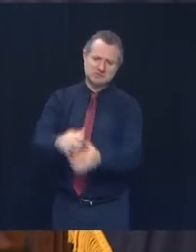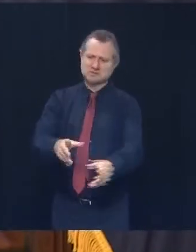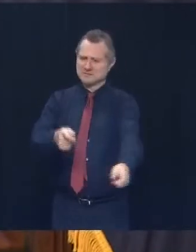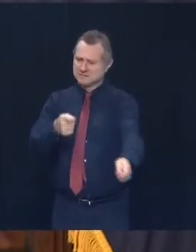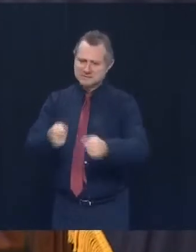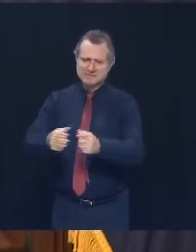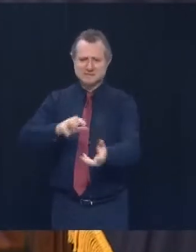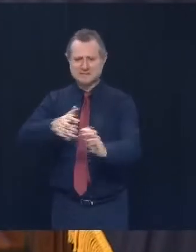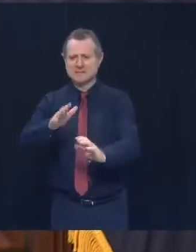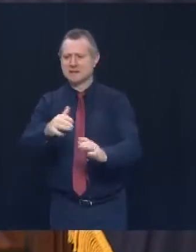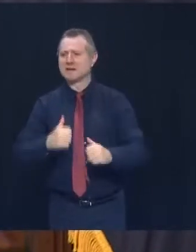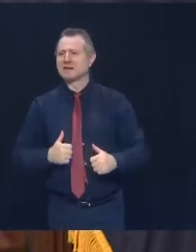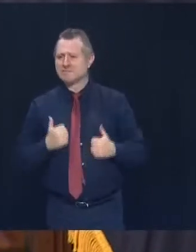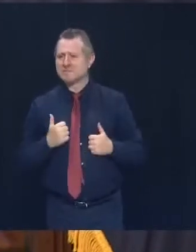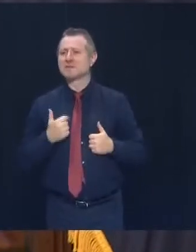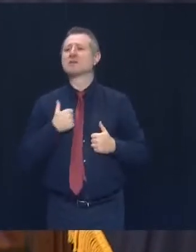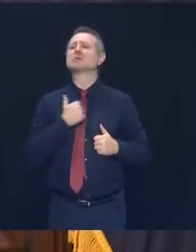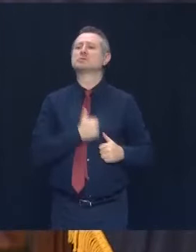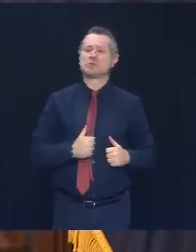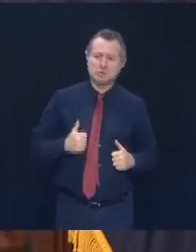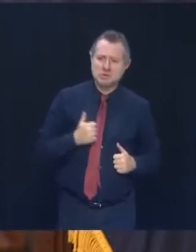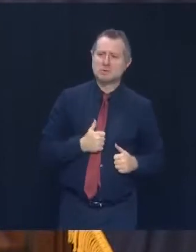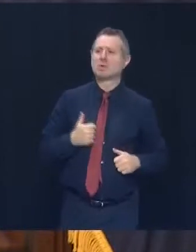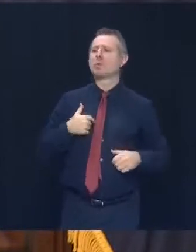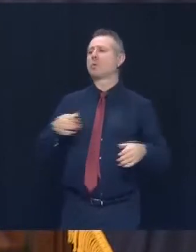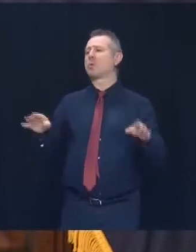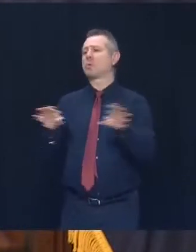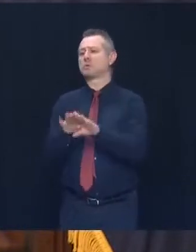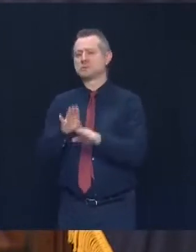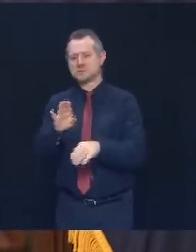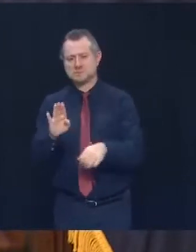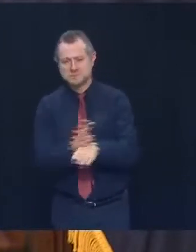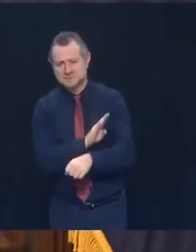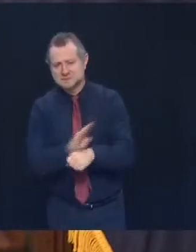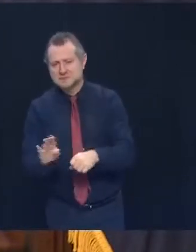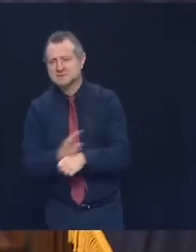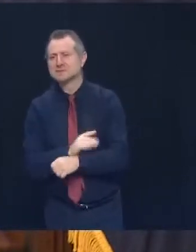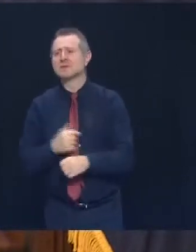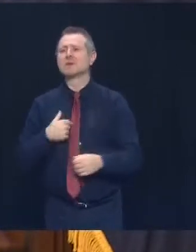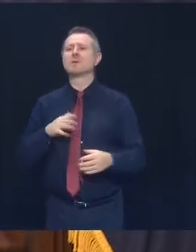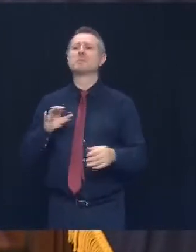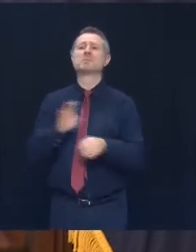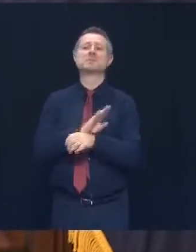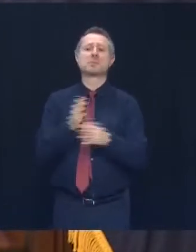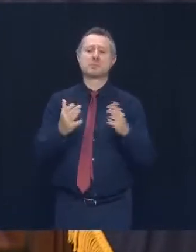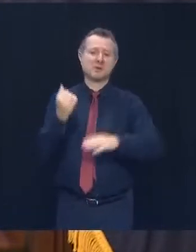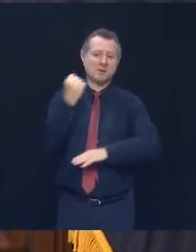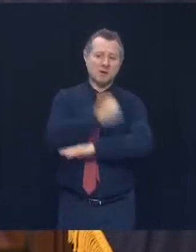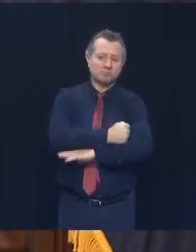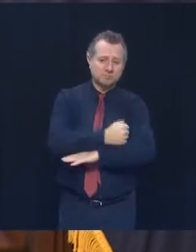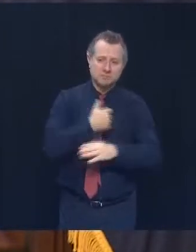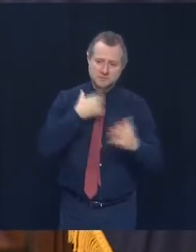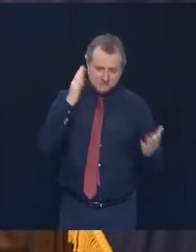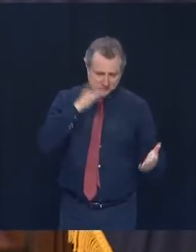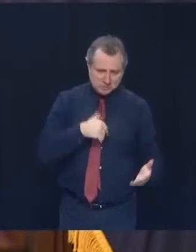that we had to close your business and maybe you'd lose your business. I'm sorry that we